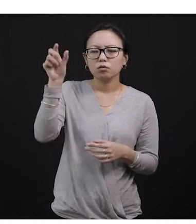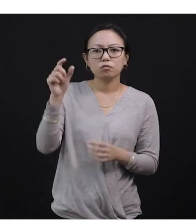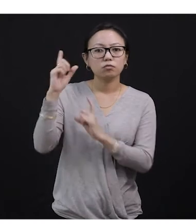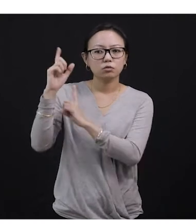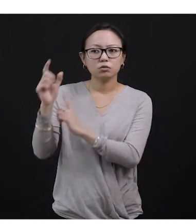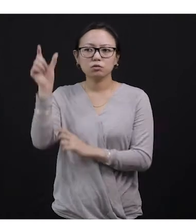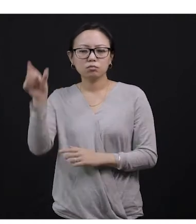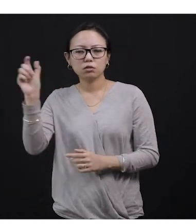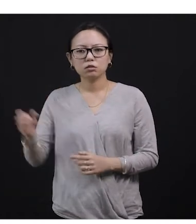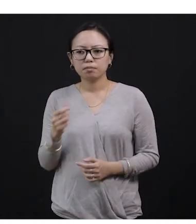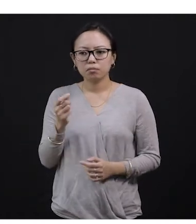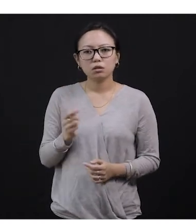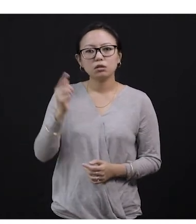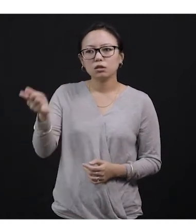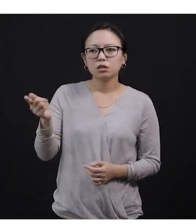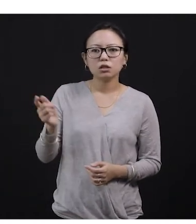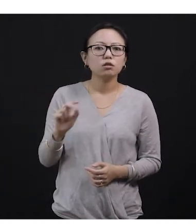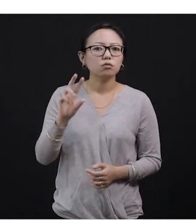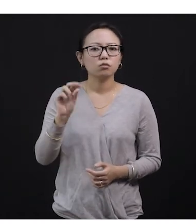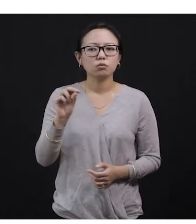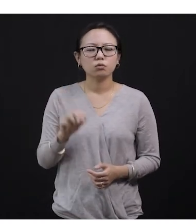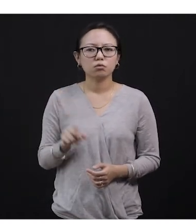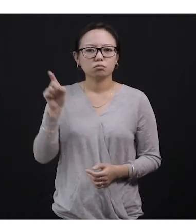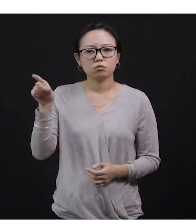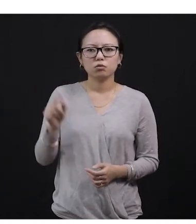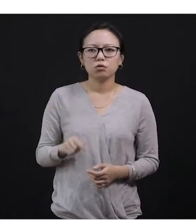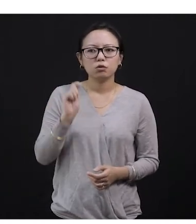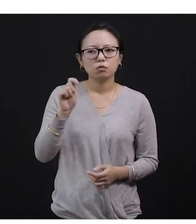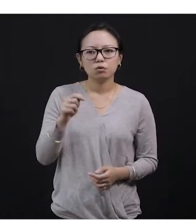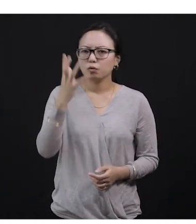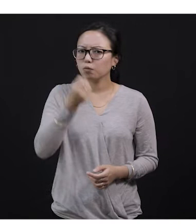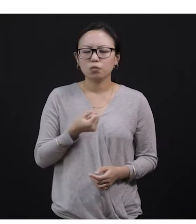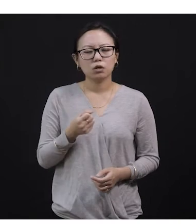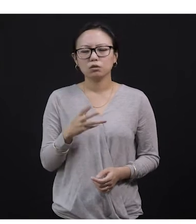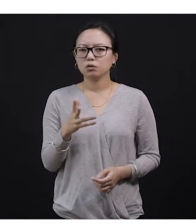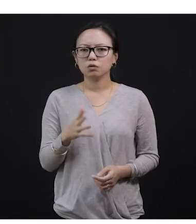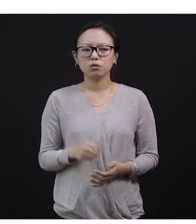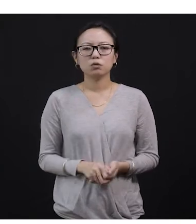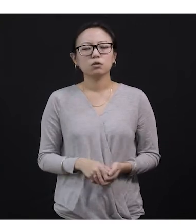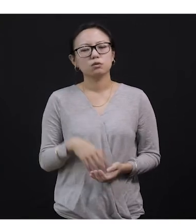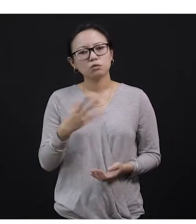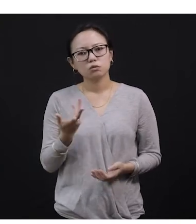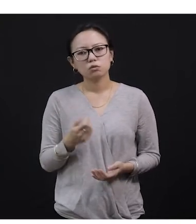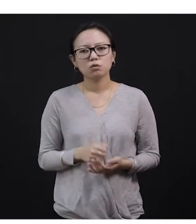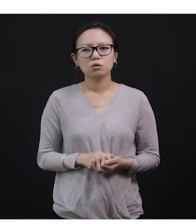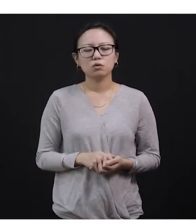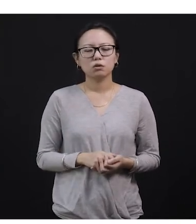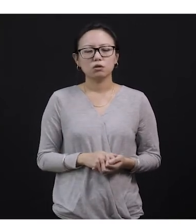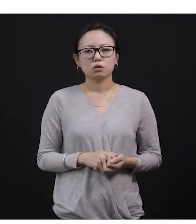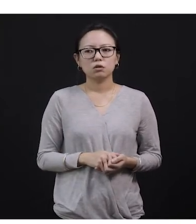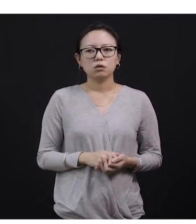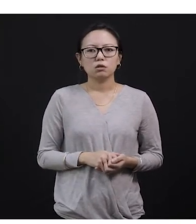to give them something in return for their duty, because they were not only serving their family, but they were